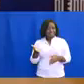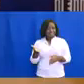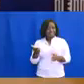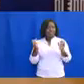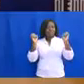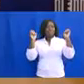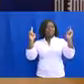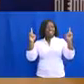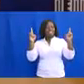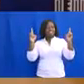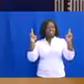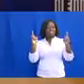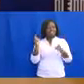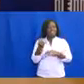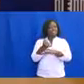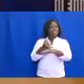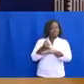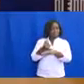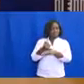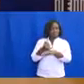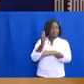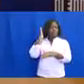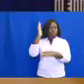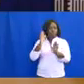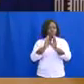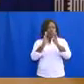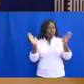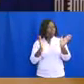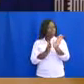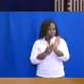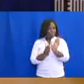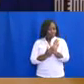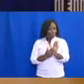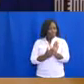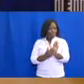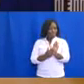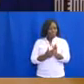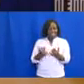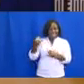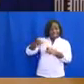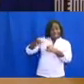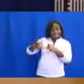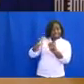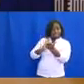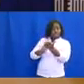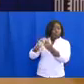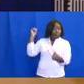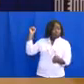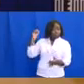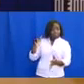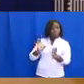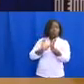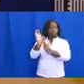our educational institutions, will begin to reopen, with final year students in our tertiary